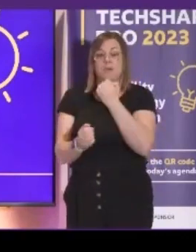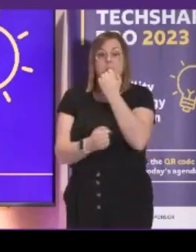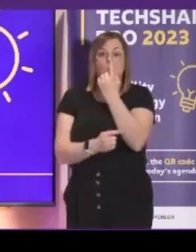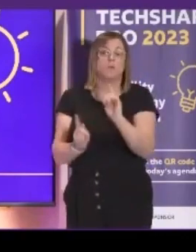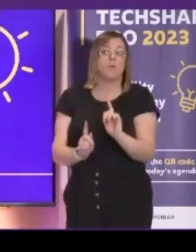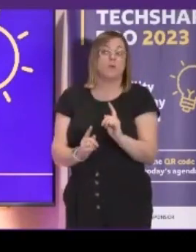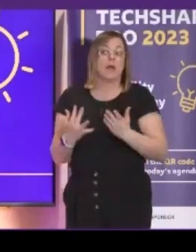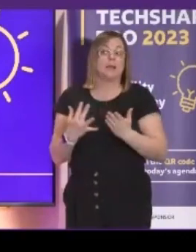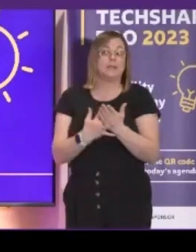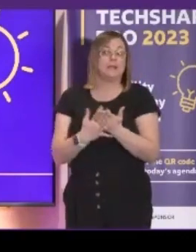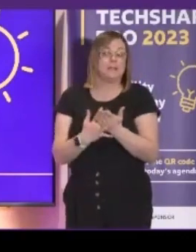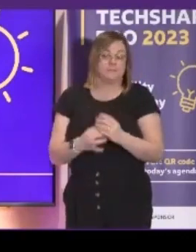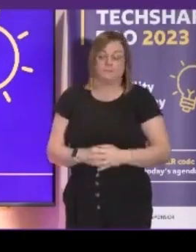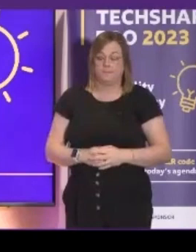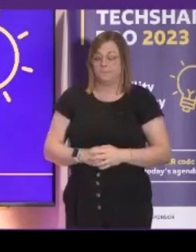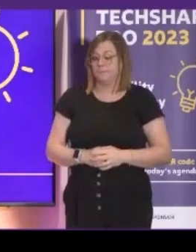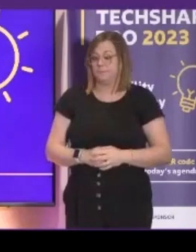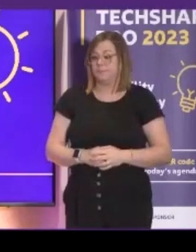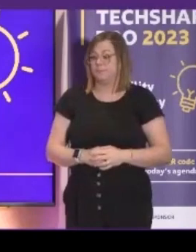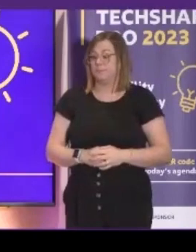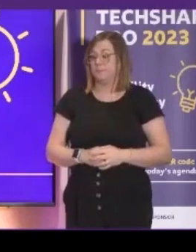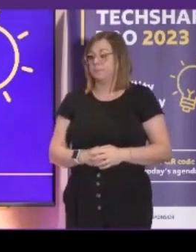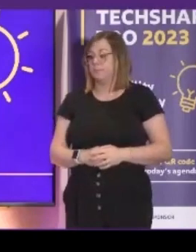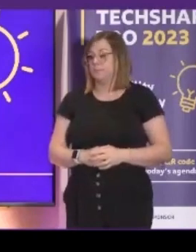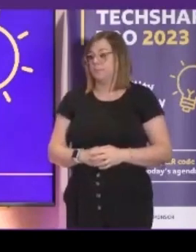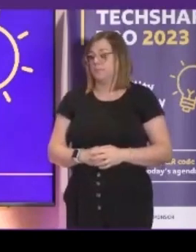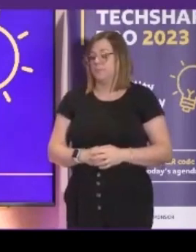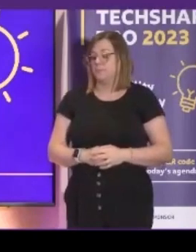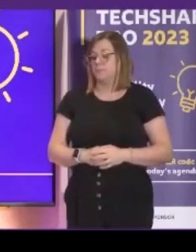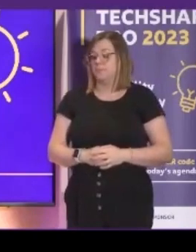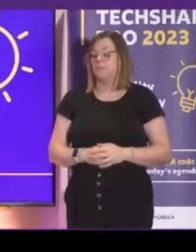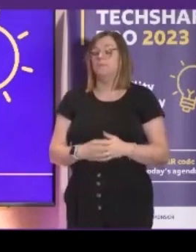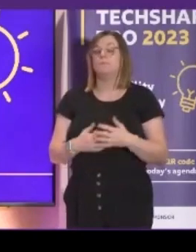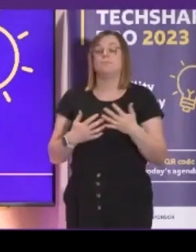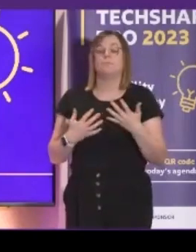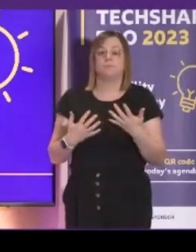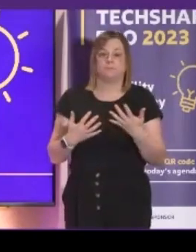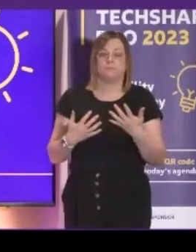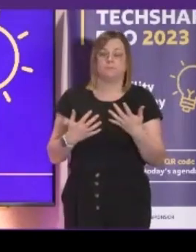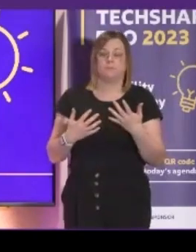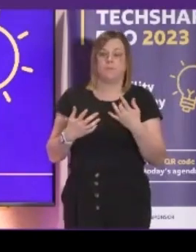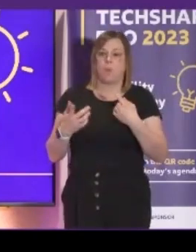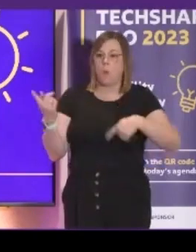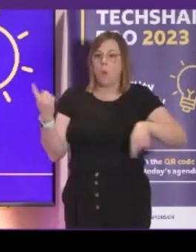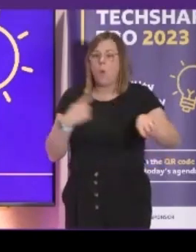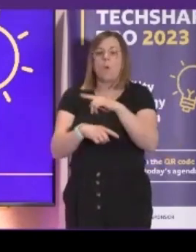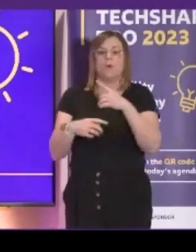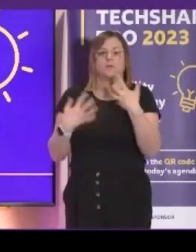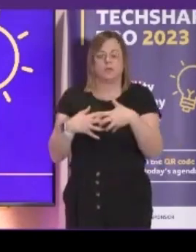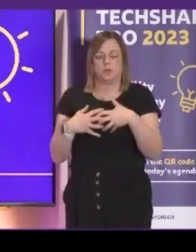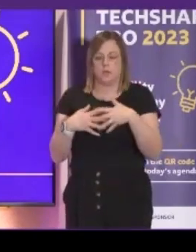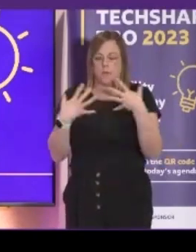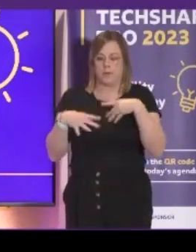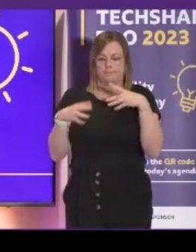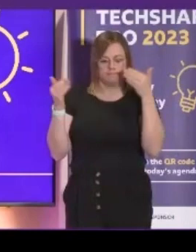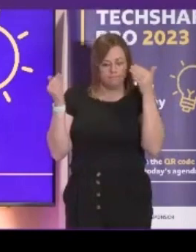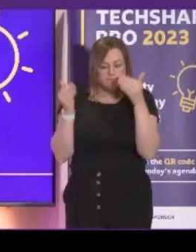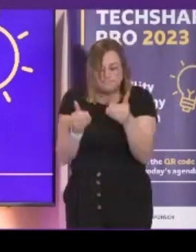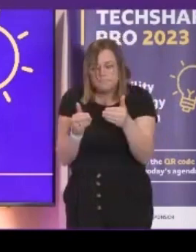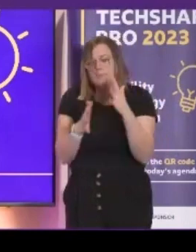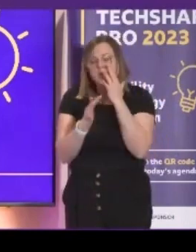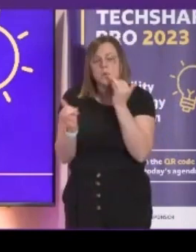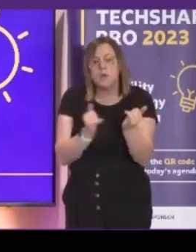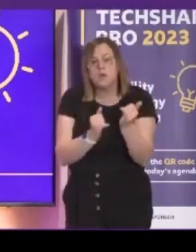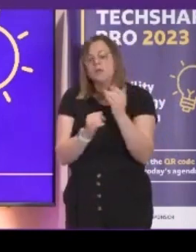accessibility. It's put ADAPT, our authoring technology, under a magnifying glass. So on top of